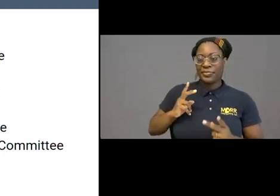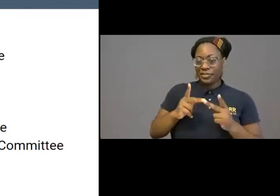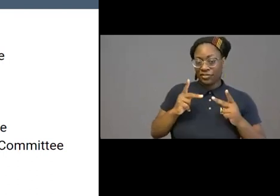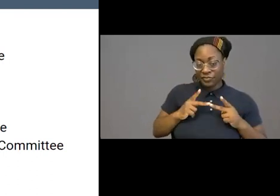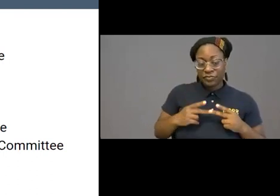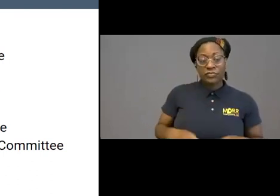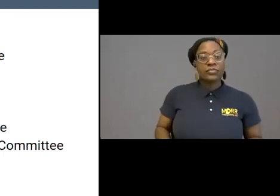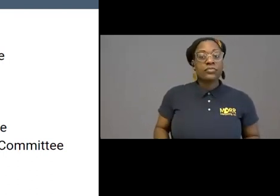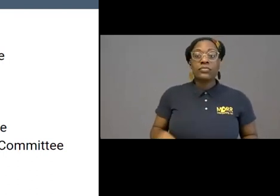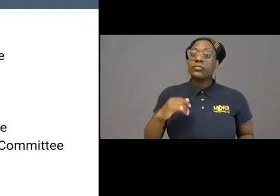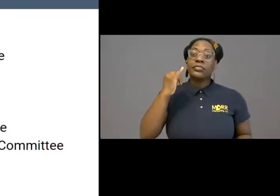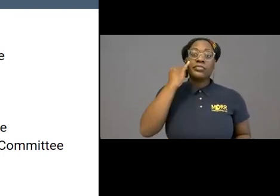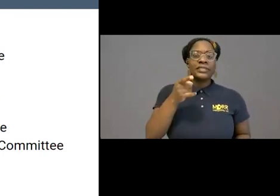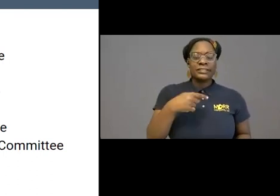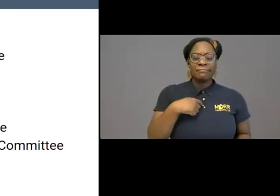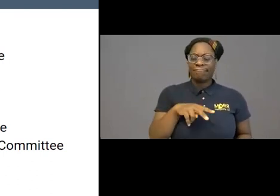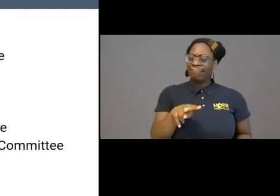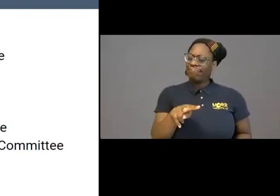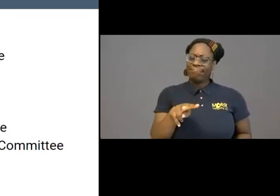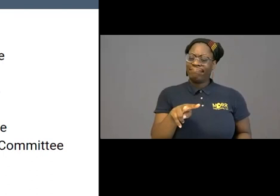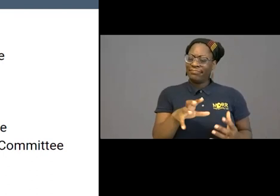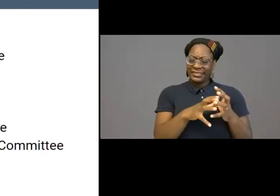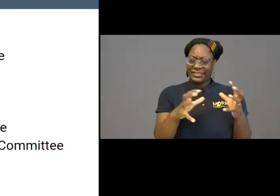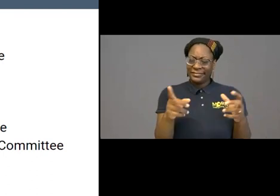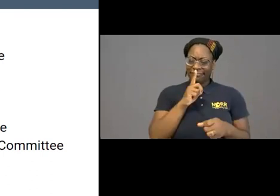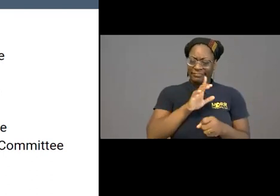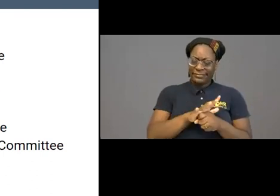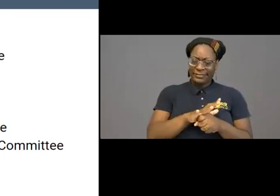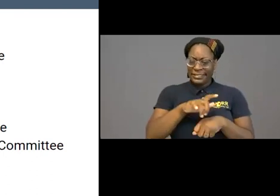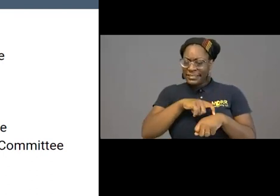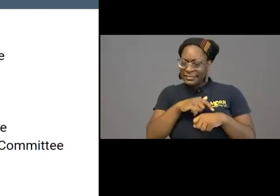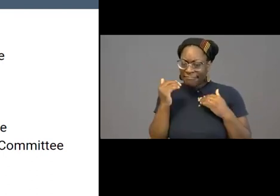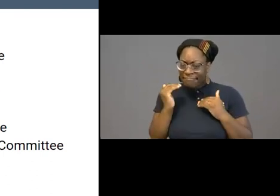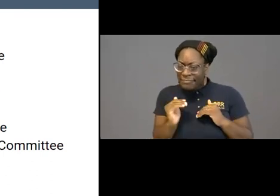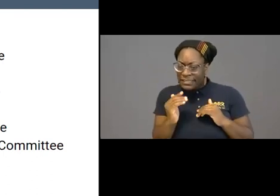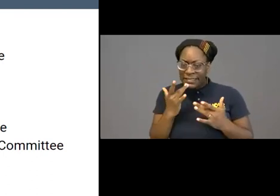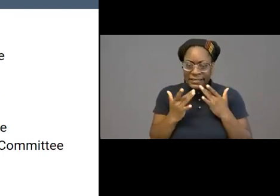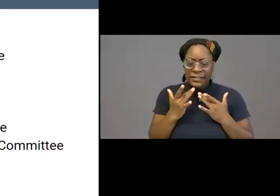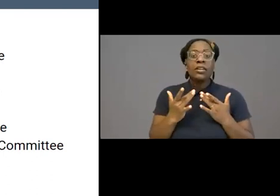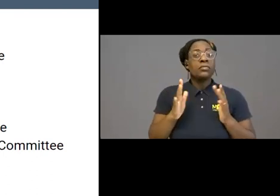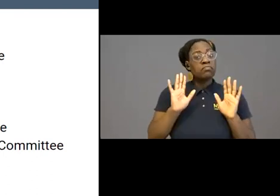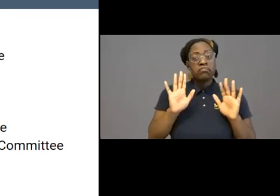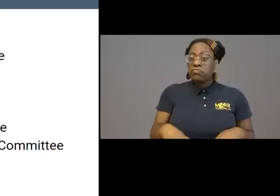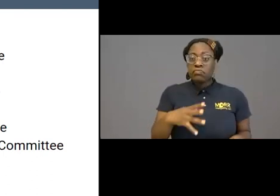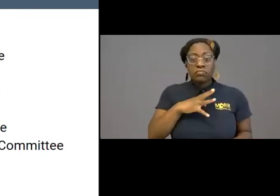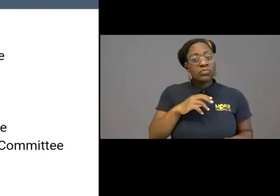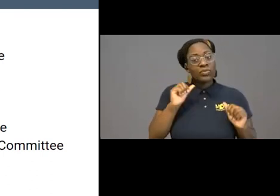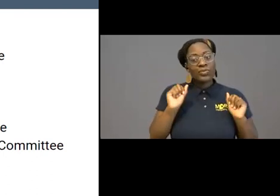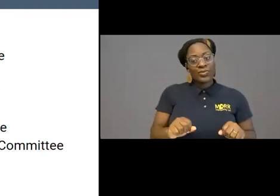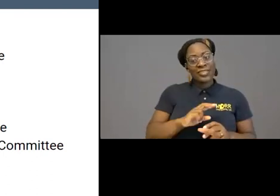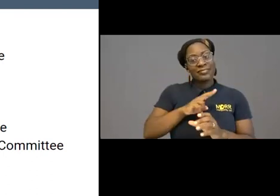is too much of a time commitment for you, you can also just volunteer to be on one of our committees. We have a diversity and social justice